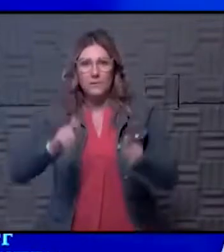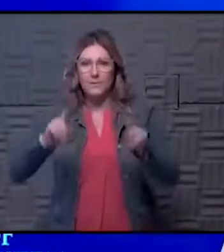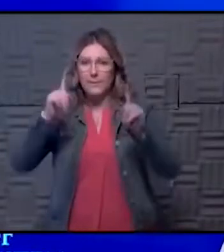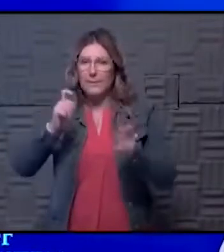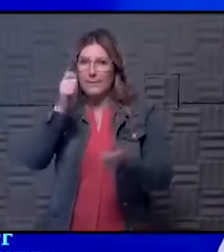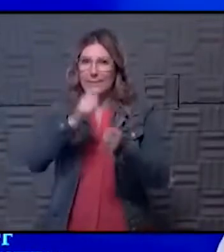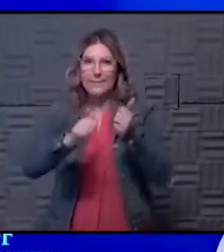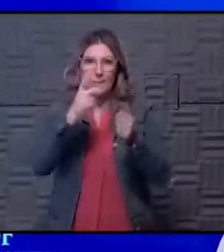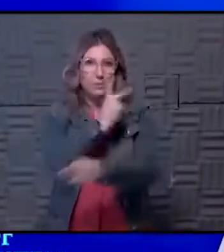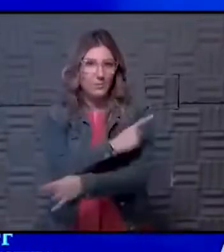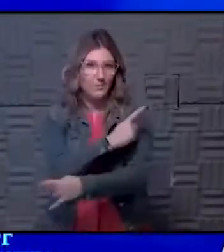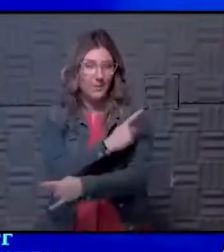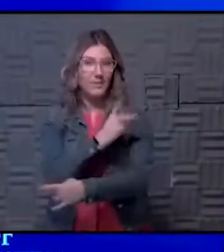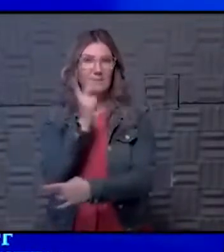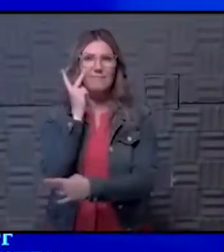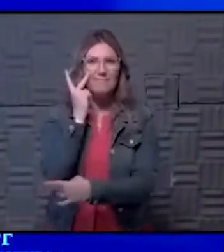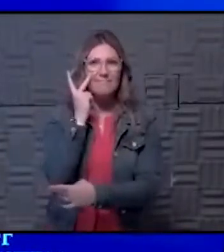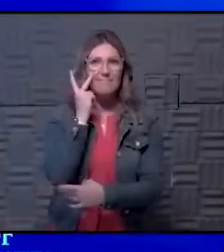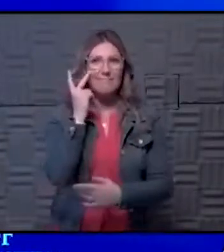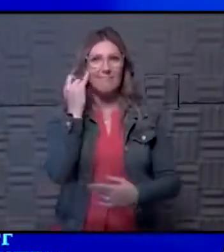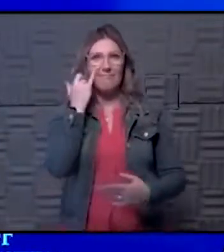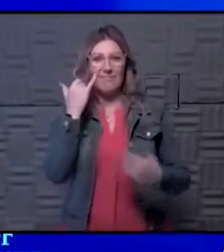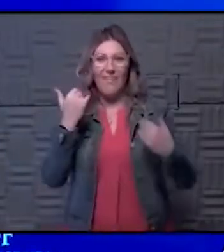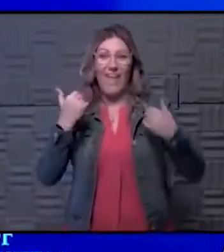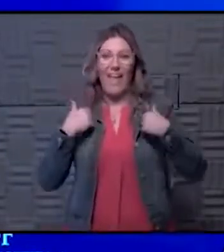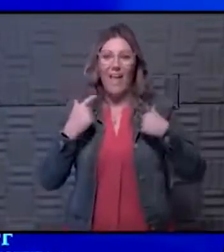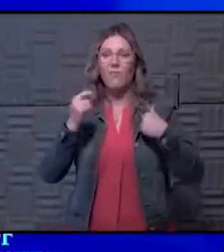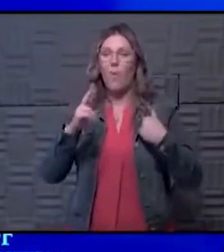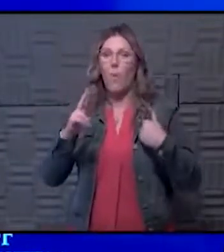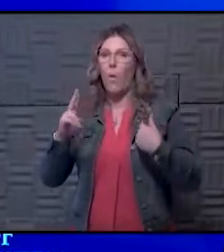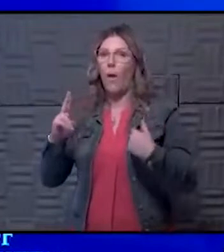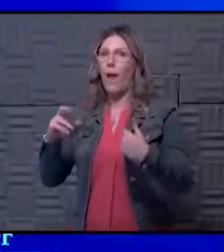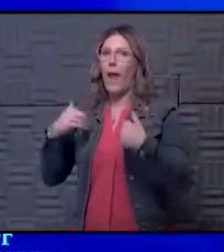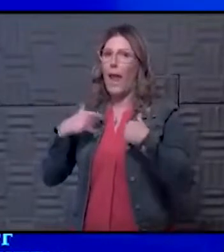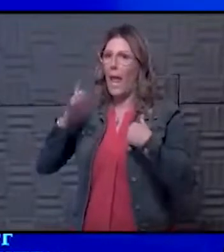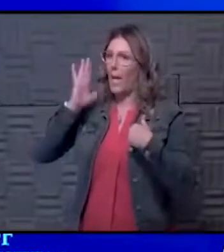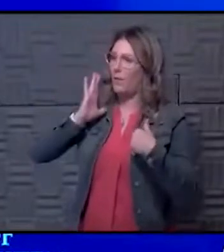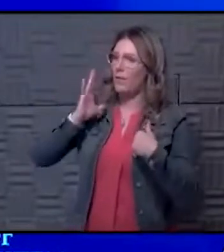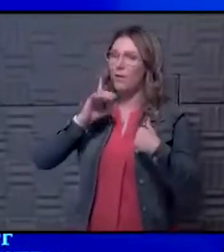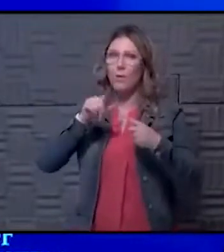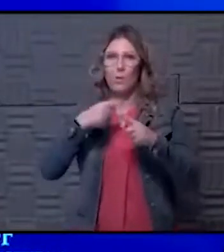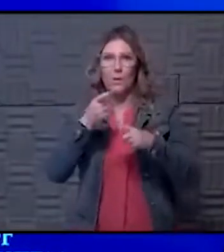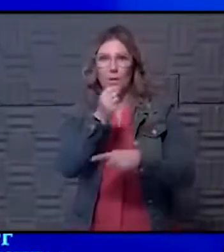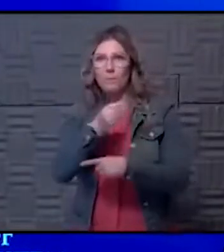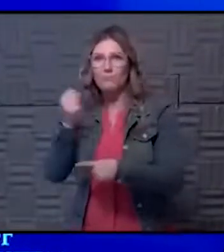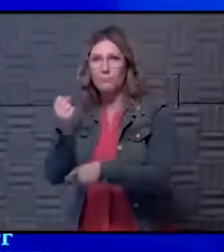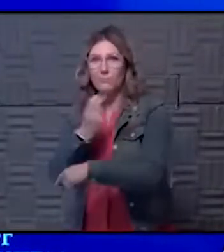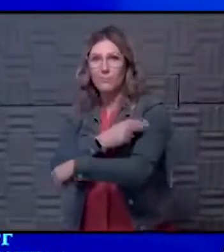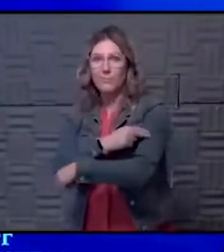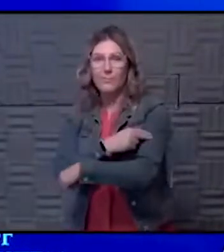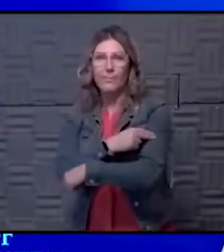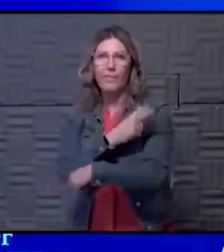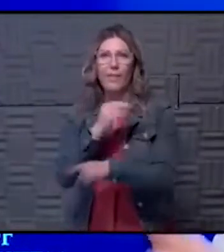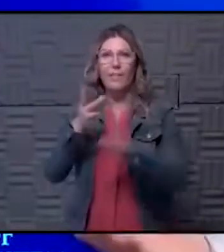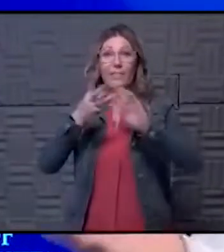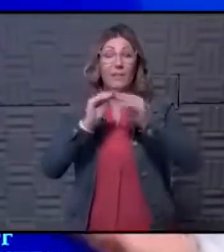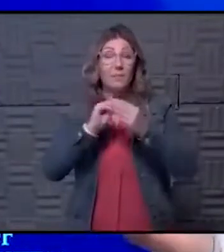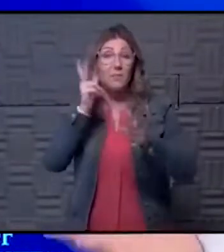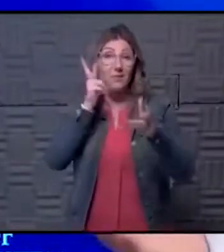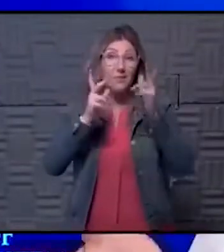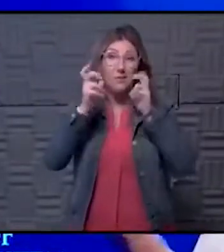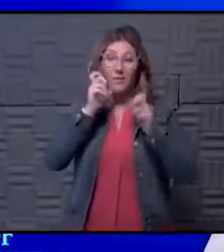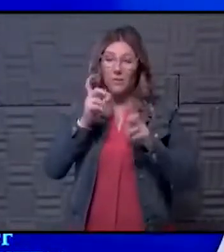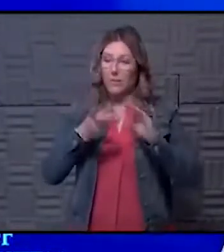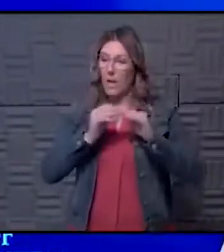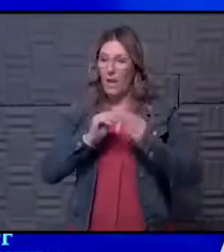single patient to see if they've had COVID or they have COVID-19 when they are admitted. And we're just, again, the numbers you hear, the numbers are